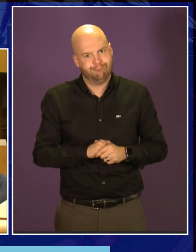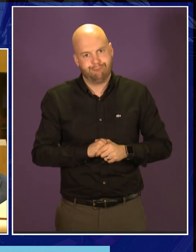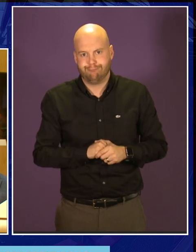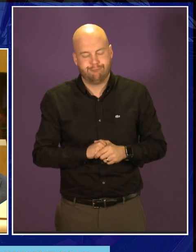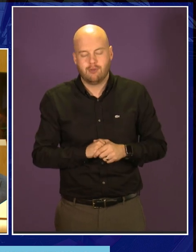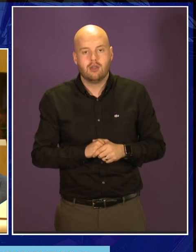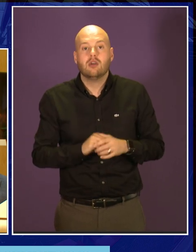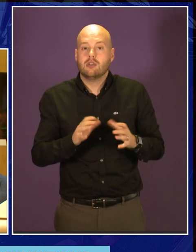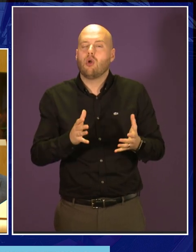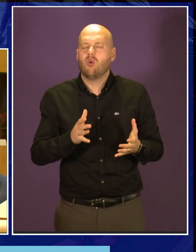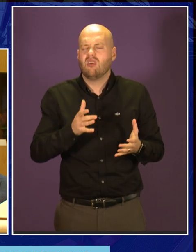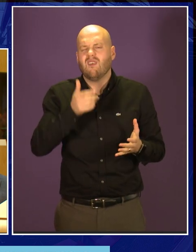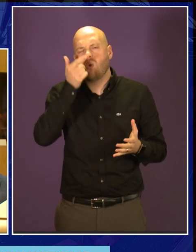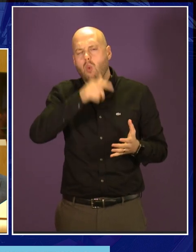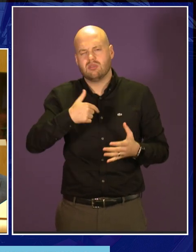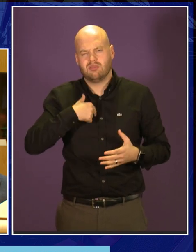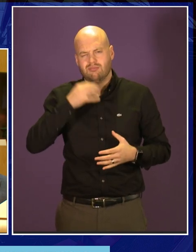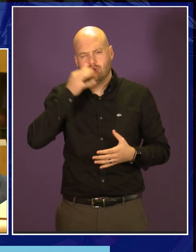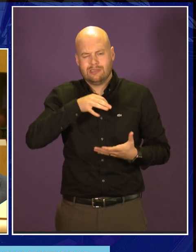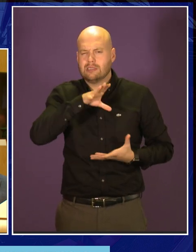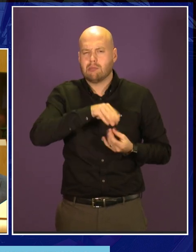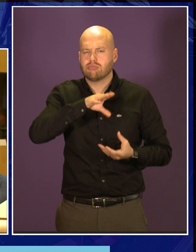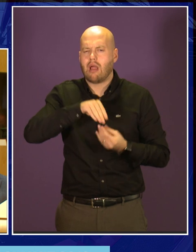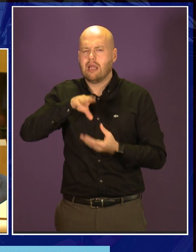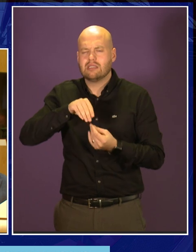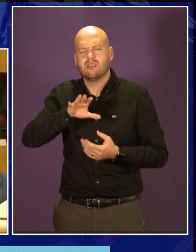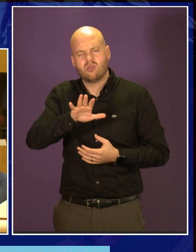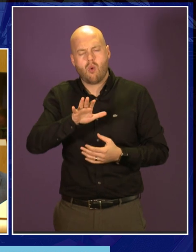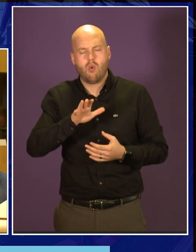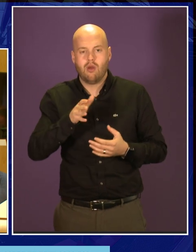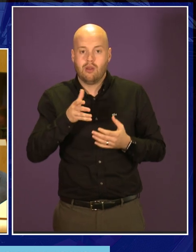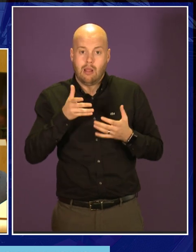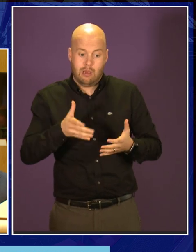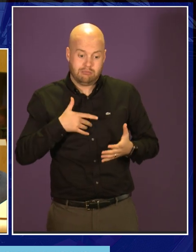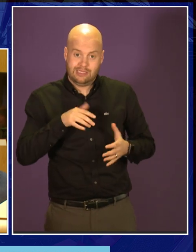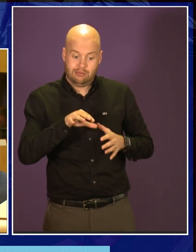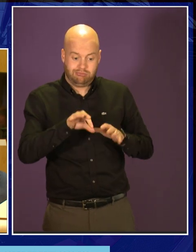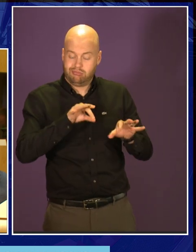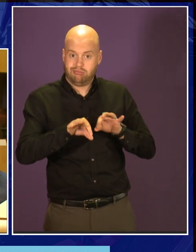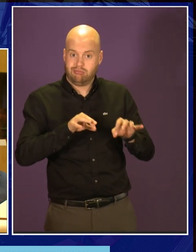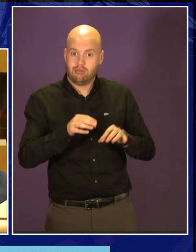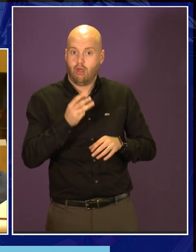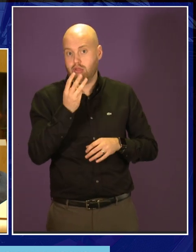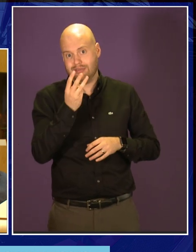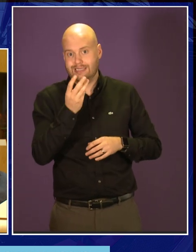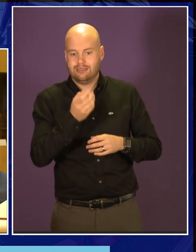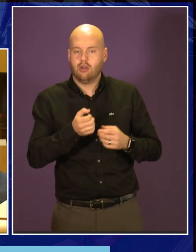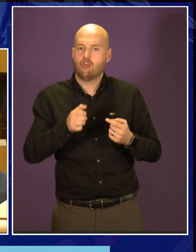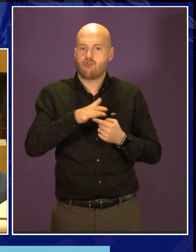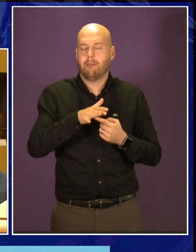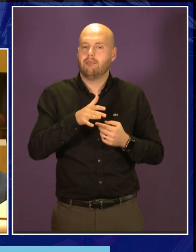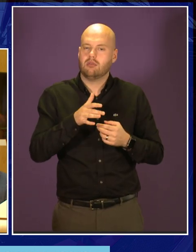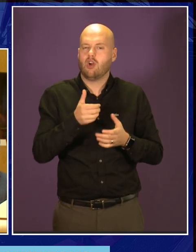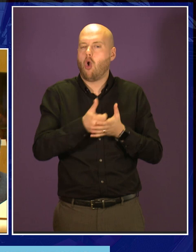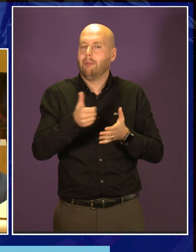justice to all the conversations that have taken place this morning. So allow me just to pull out three very top level common